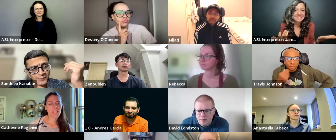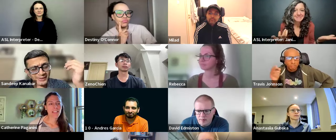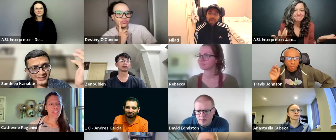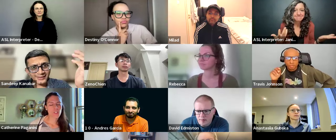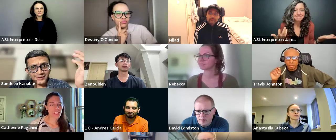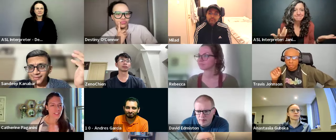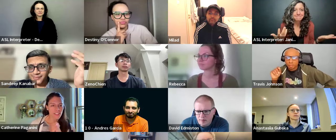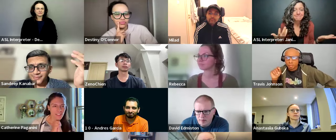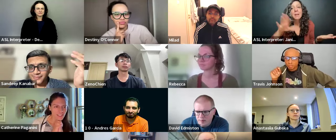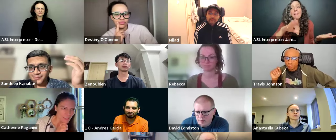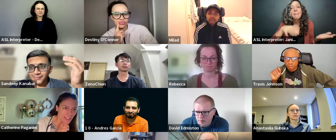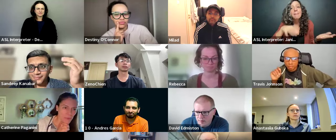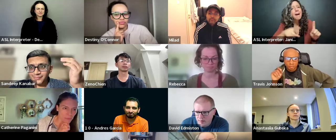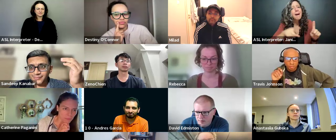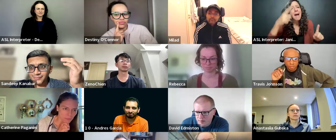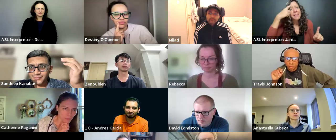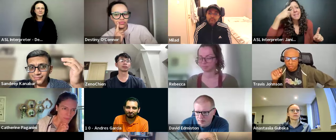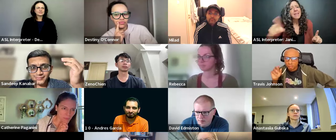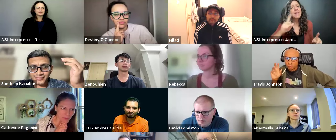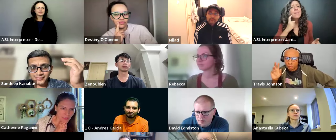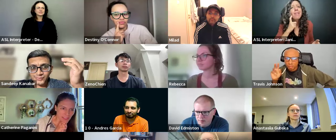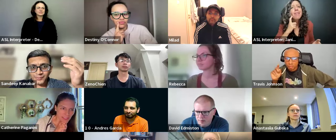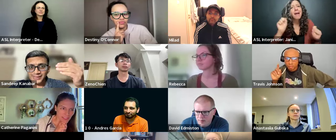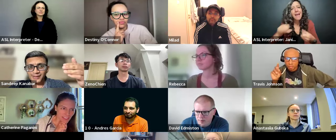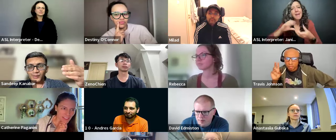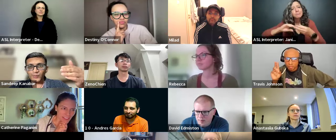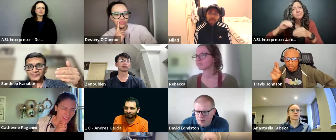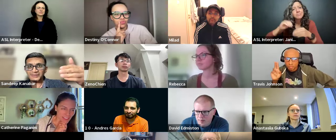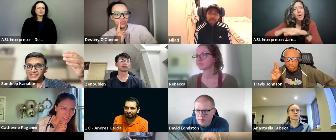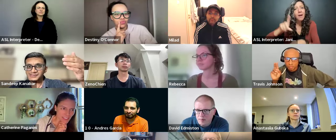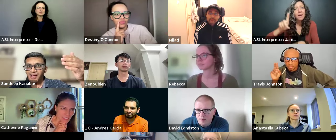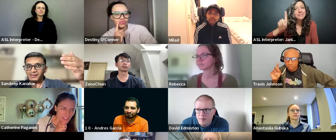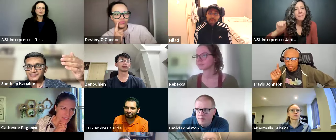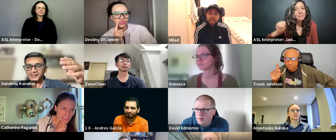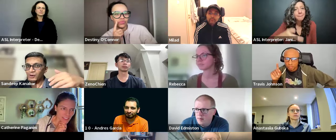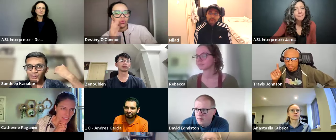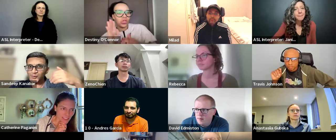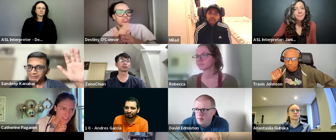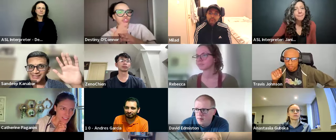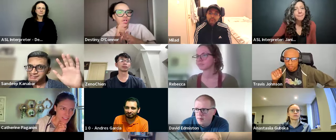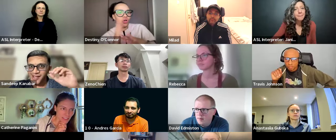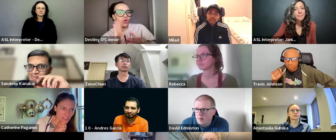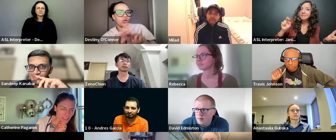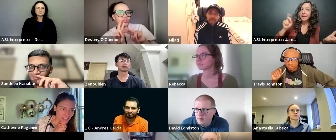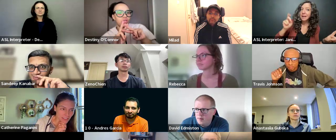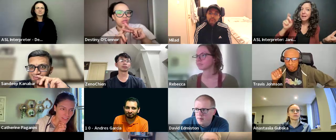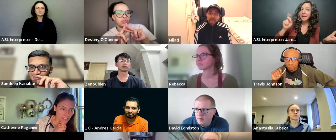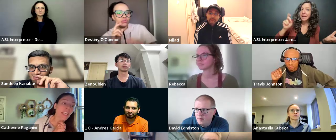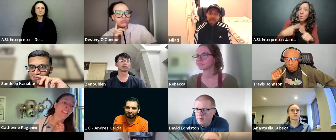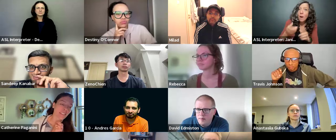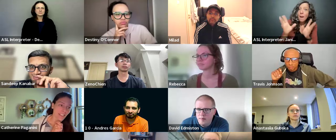But I oh, think so that can share on DM. So basically, when the meeting starts, the recording automatically starts